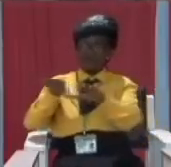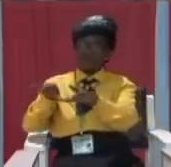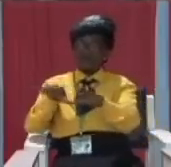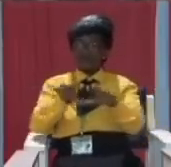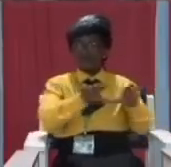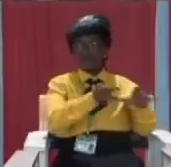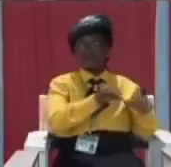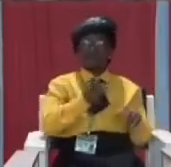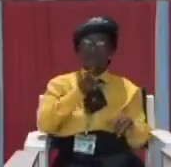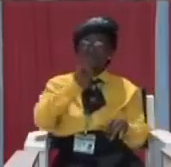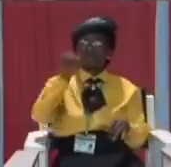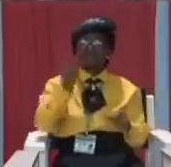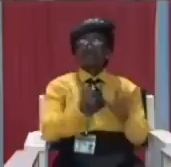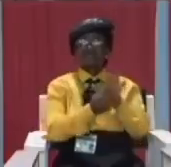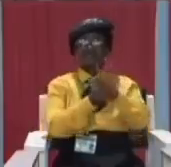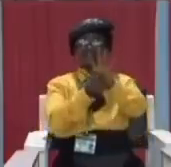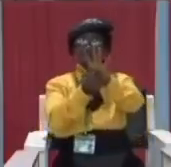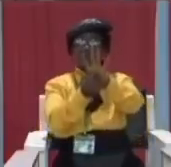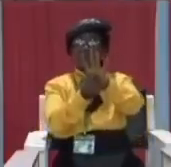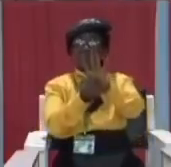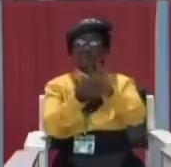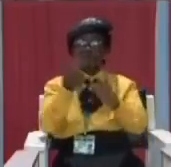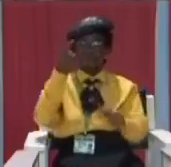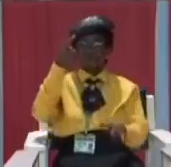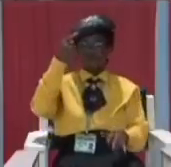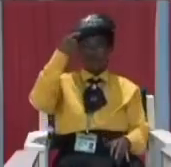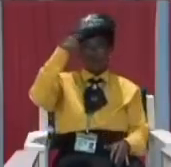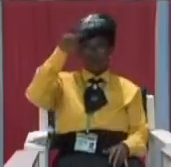is a symbol of demons.